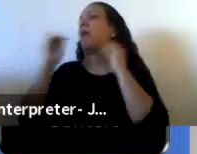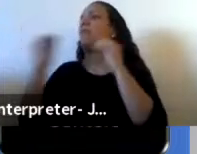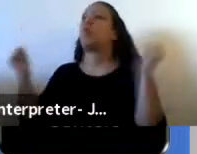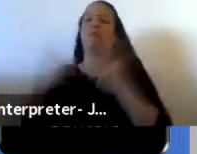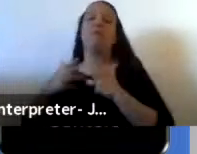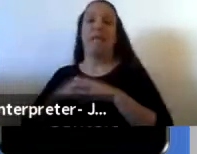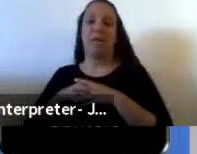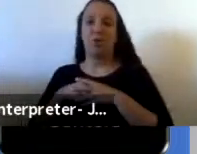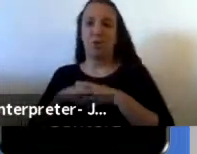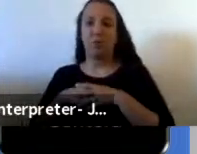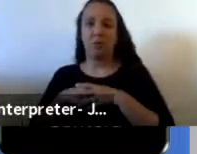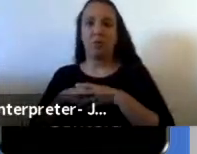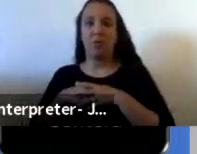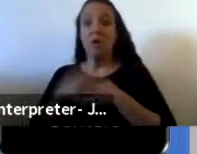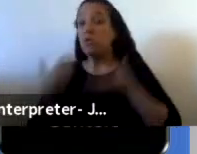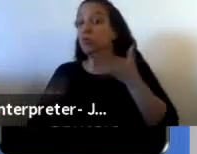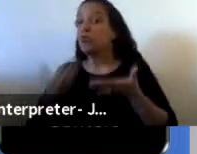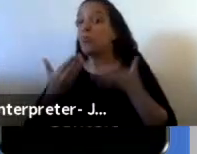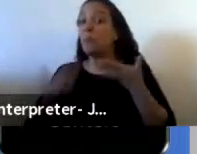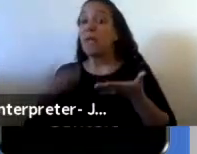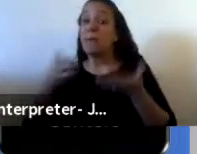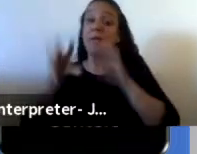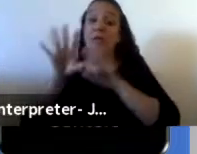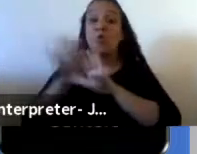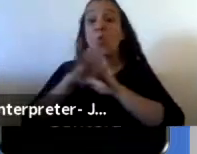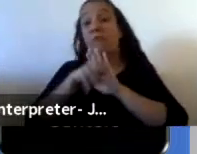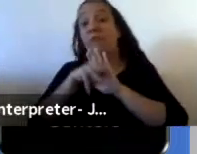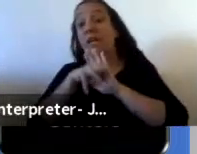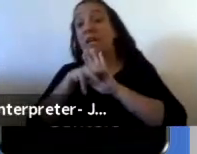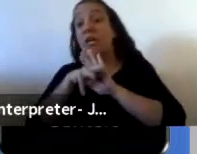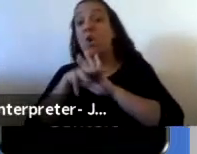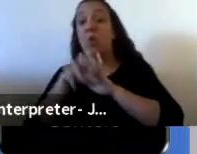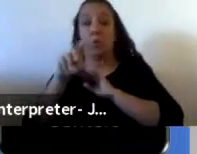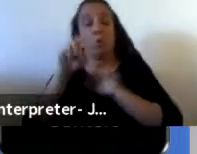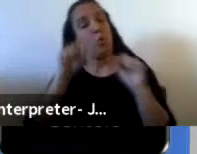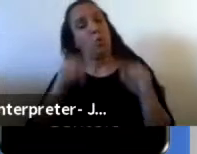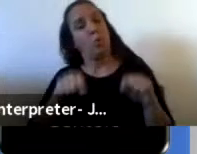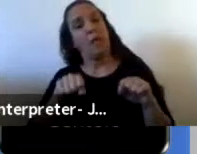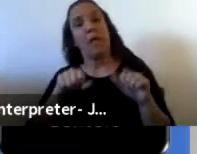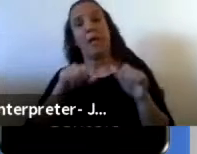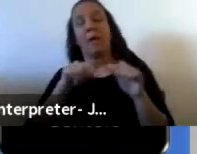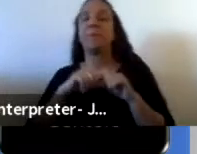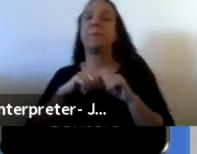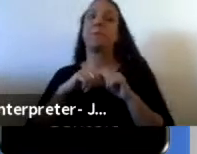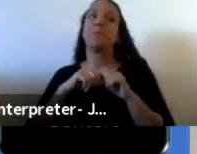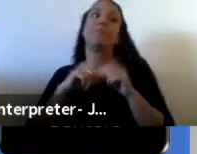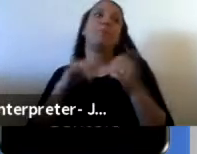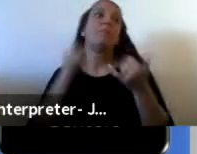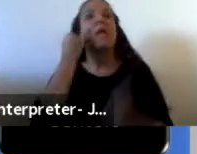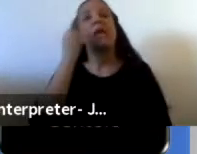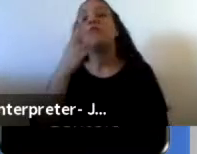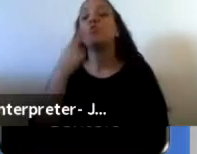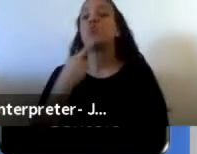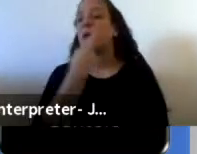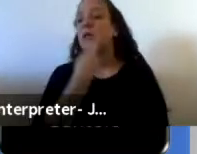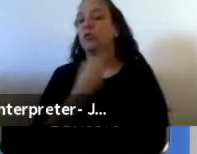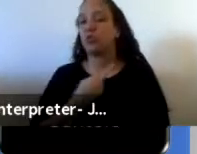a video that you're highlighting, you know what, your store, if you're a restaurant, you know, how is the food being prepared?